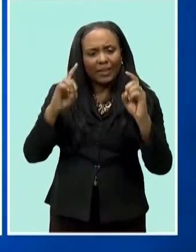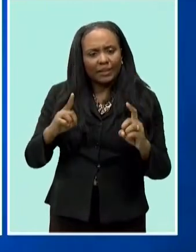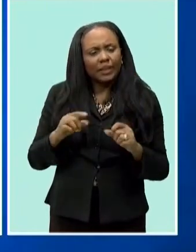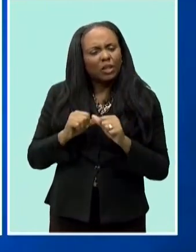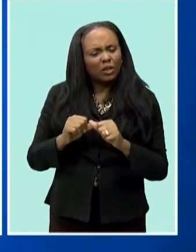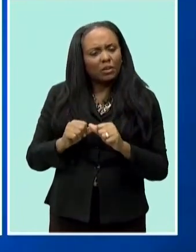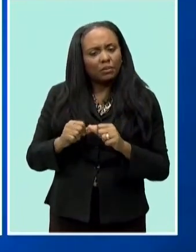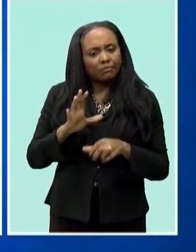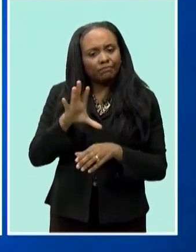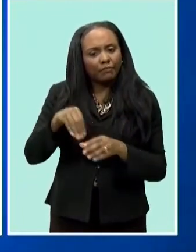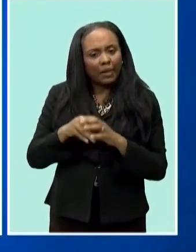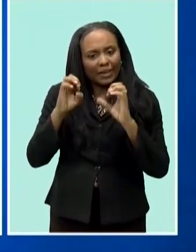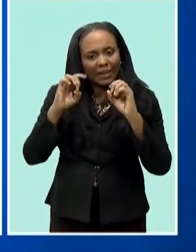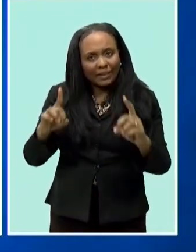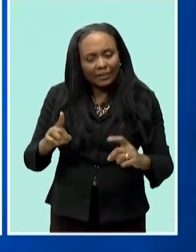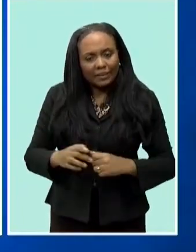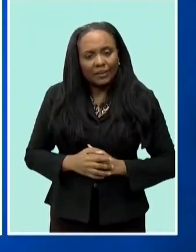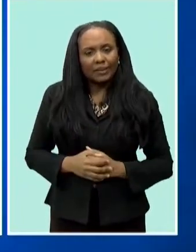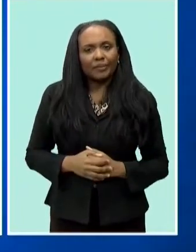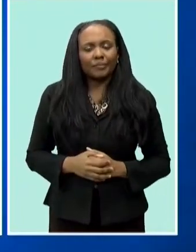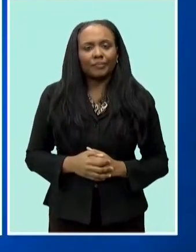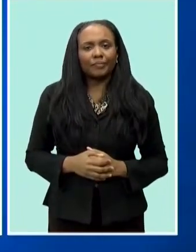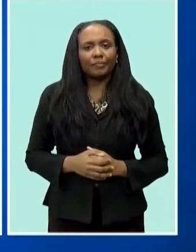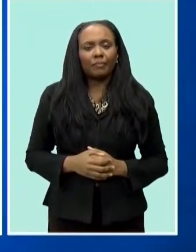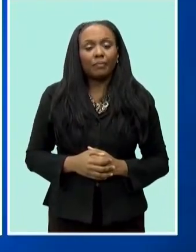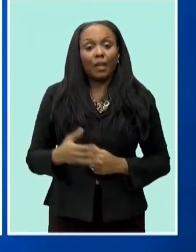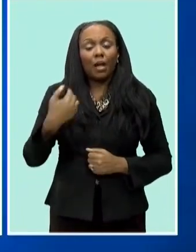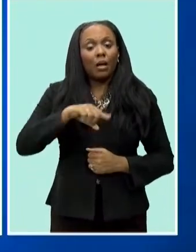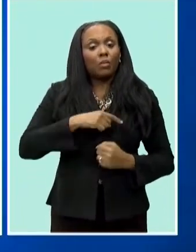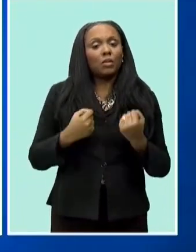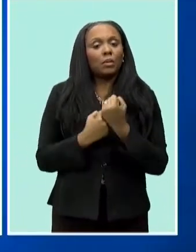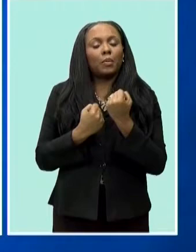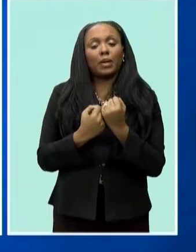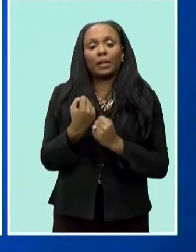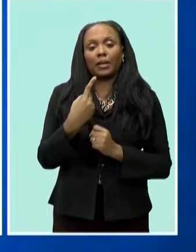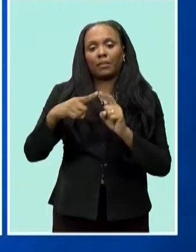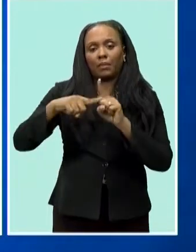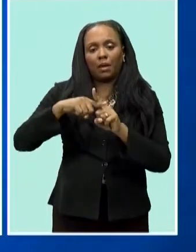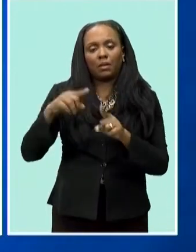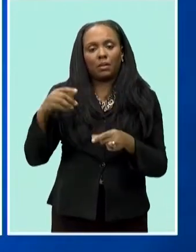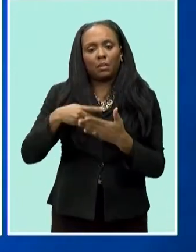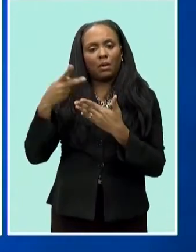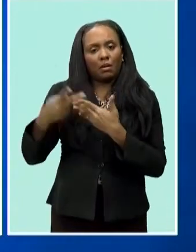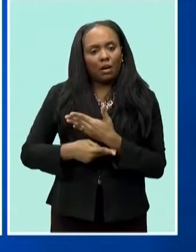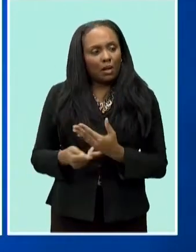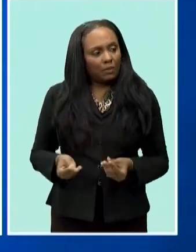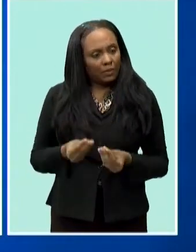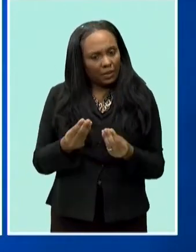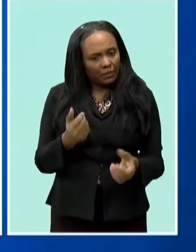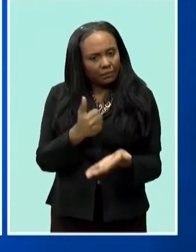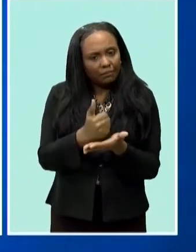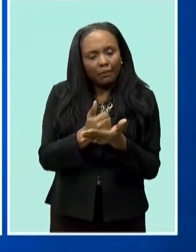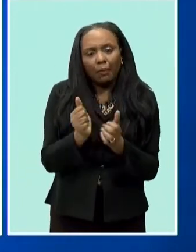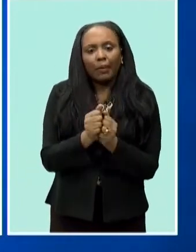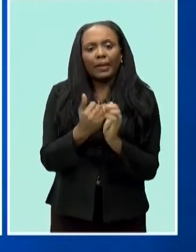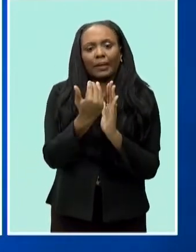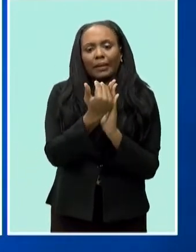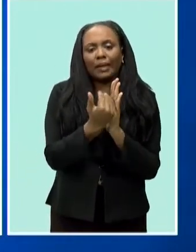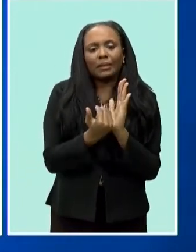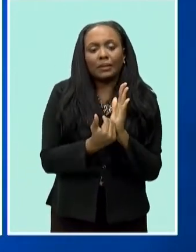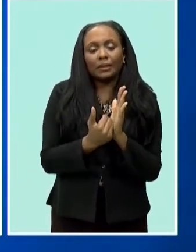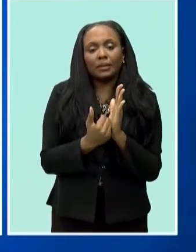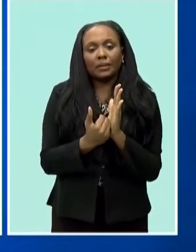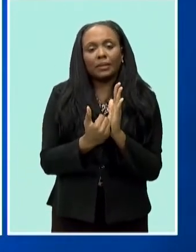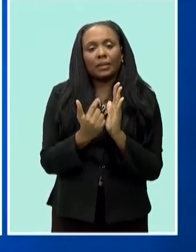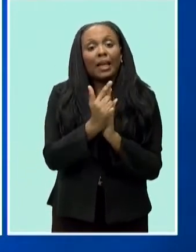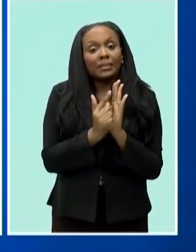support and 11 plus program where we do lessons and stuff like that, and then we have our back to school